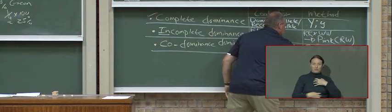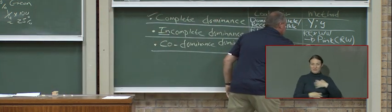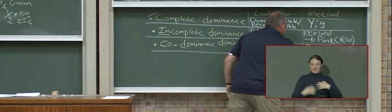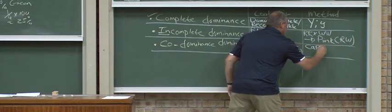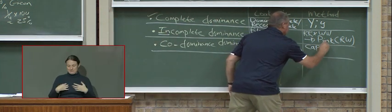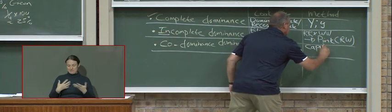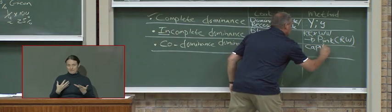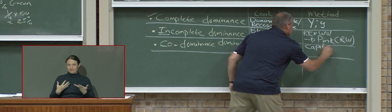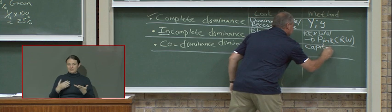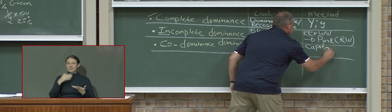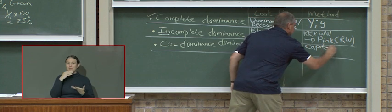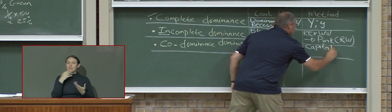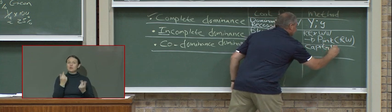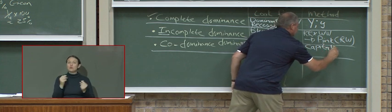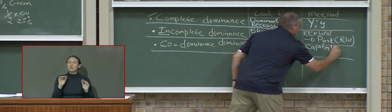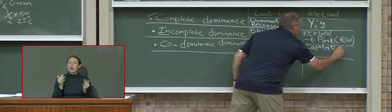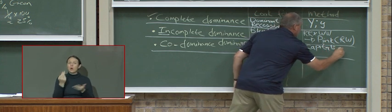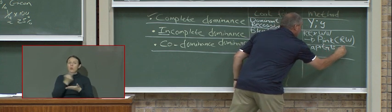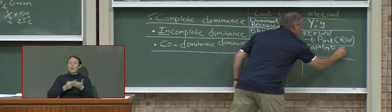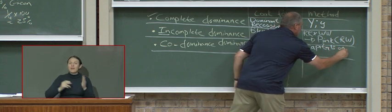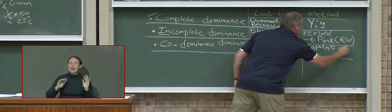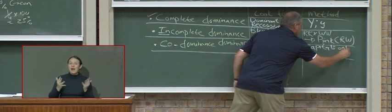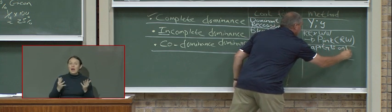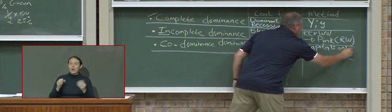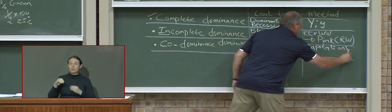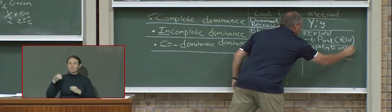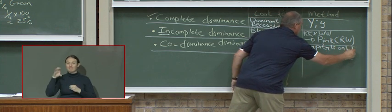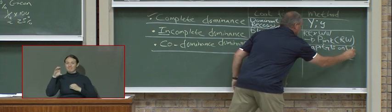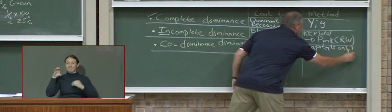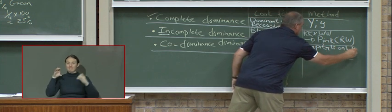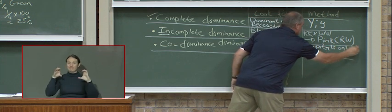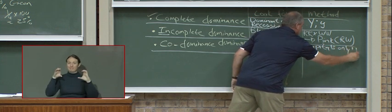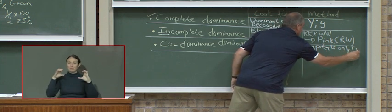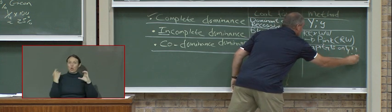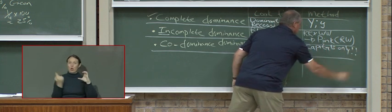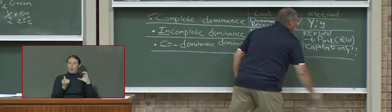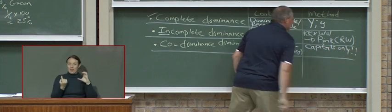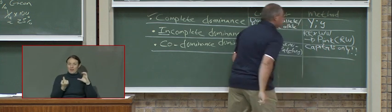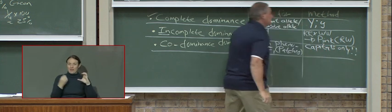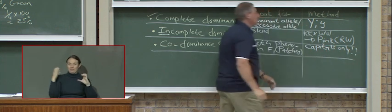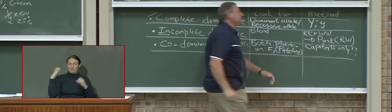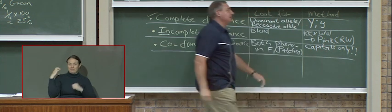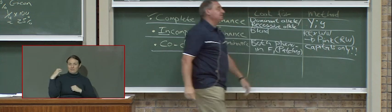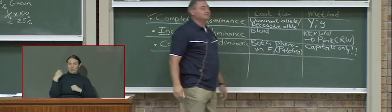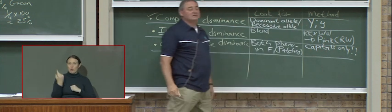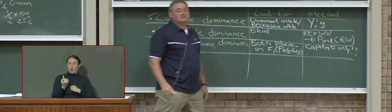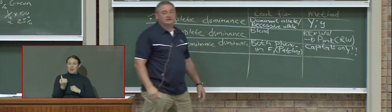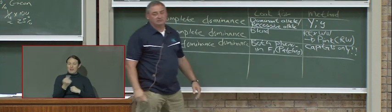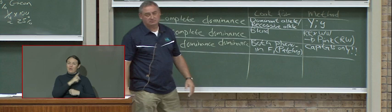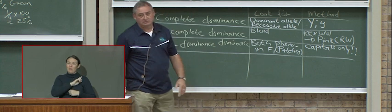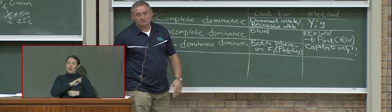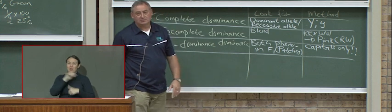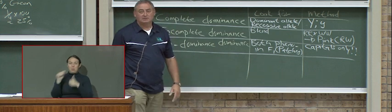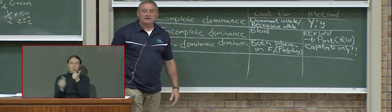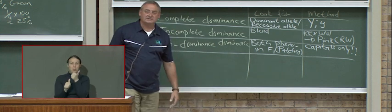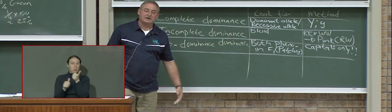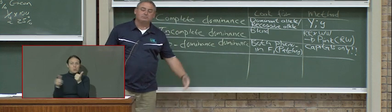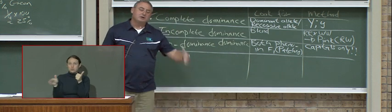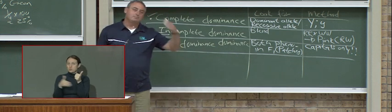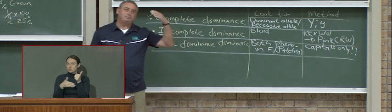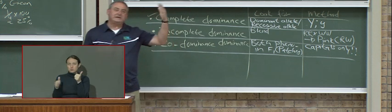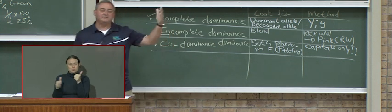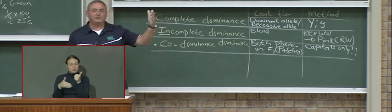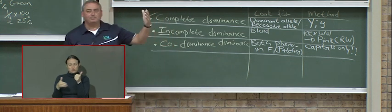use capitals only. Because once again, there's no recessiveness here. Let's